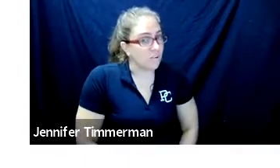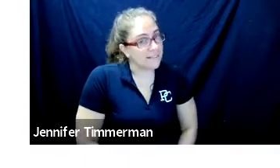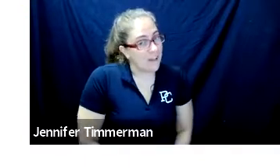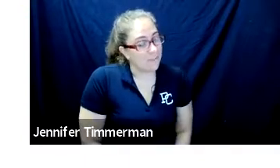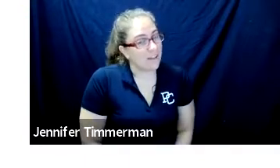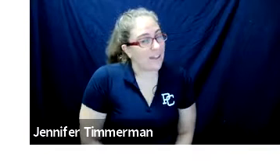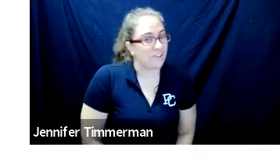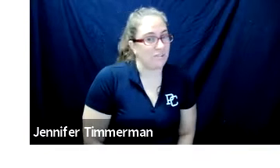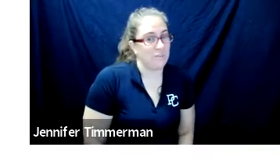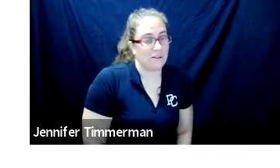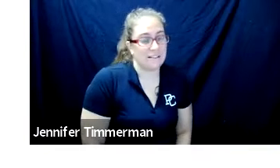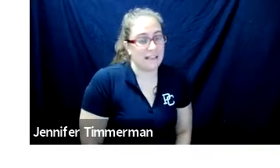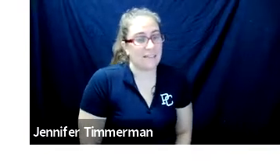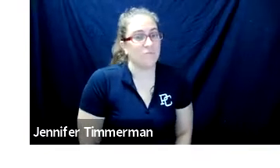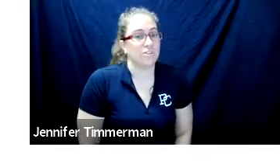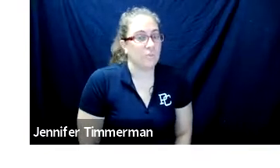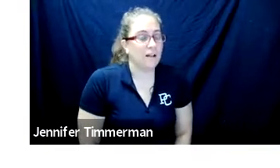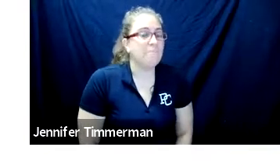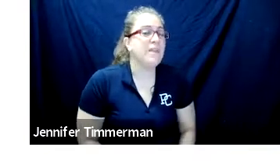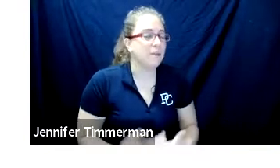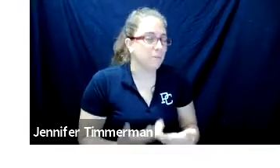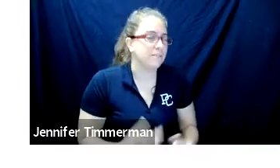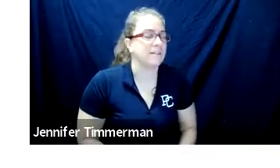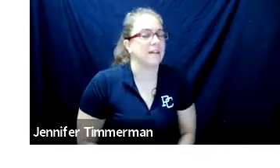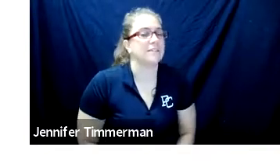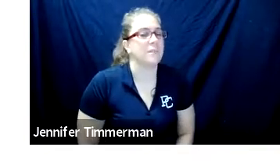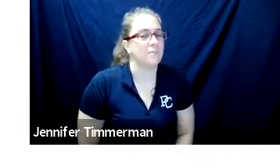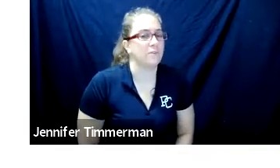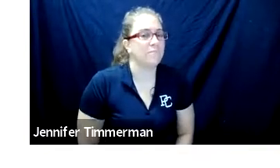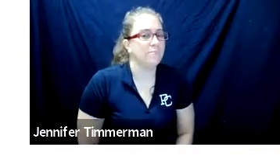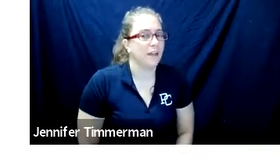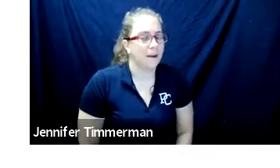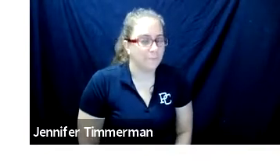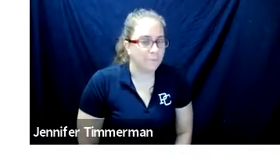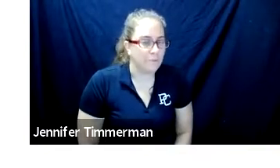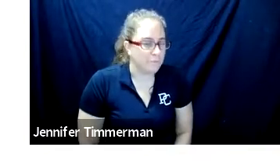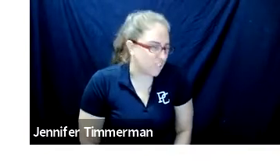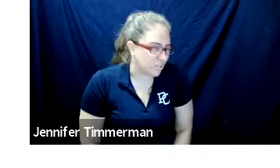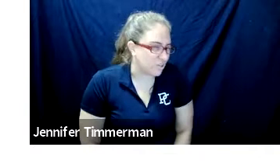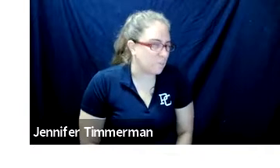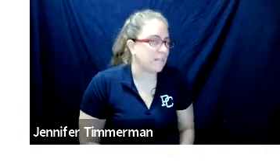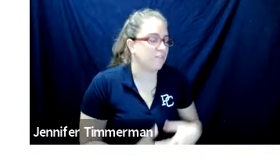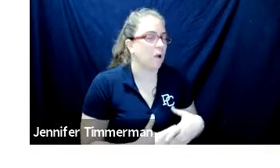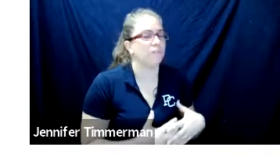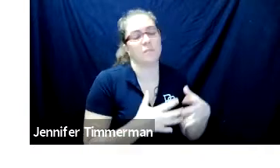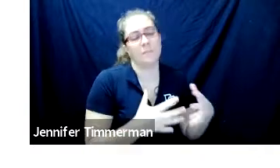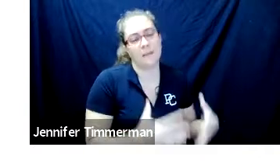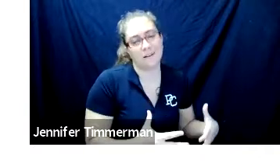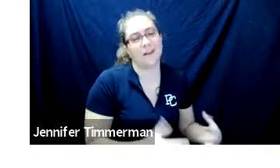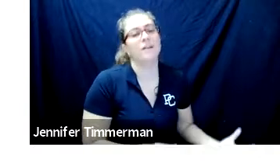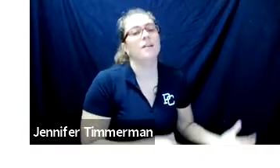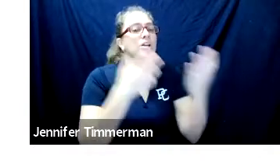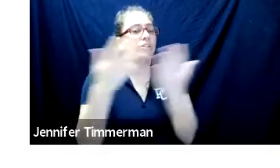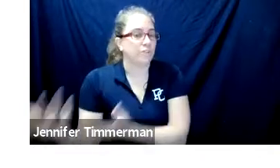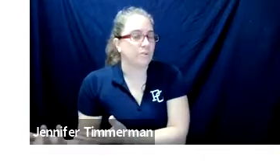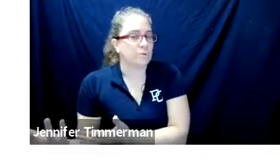countries across Africa actually use American Sign Language as well, mostly because people with missionary groups have gone from